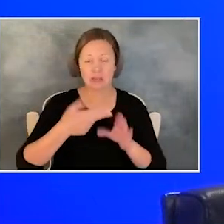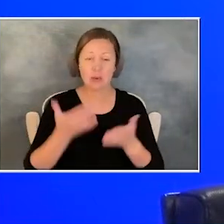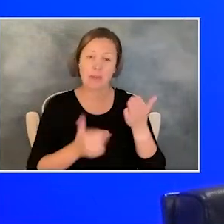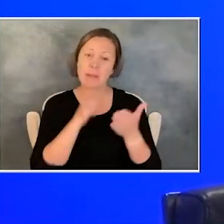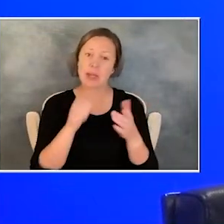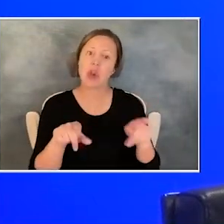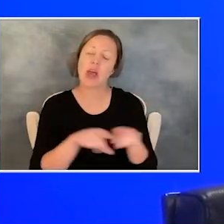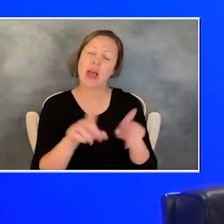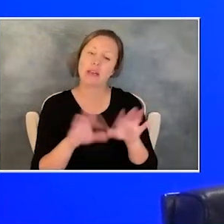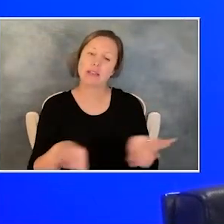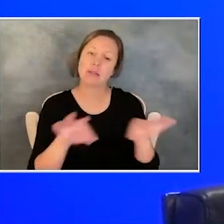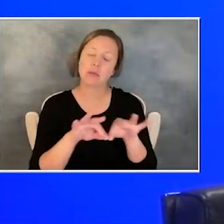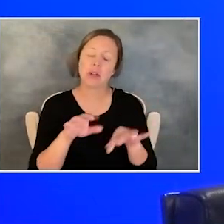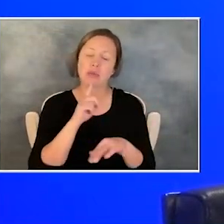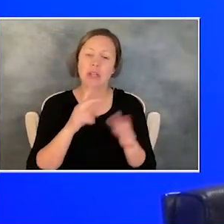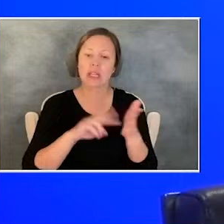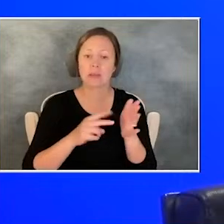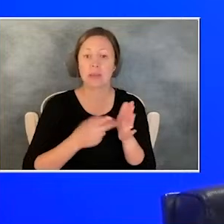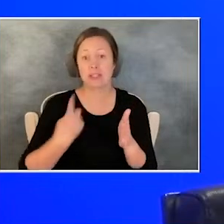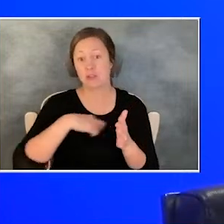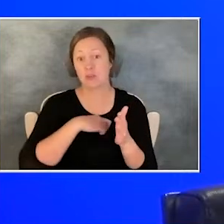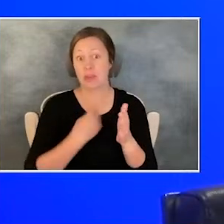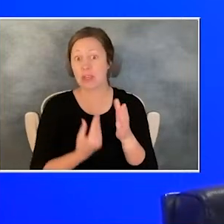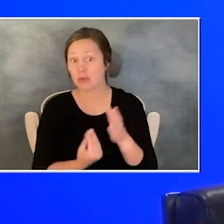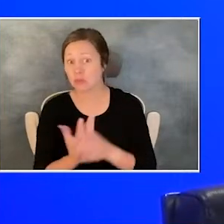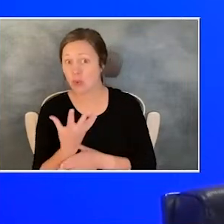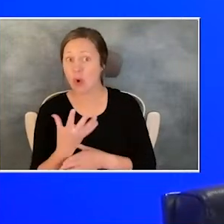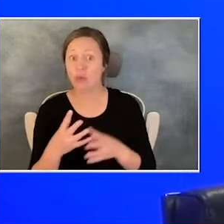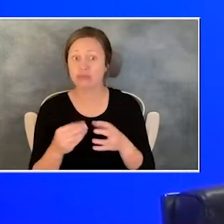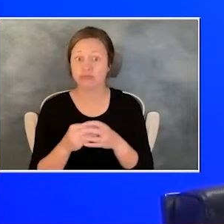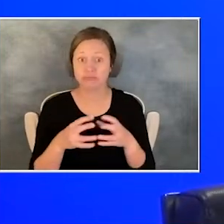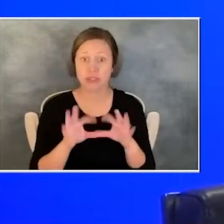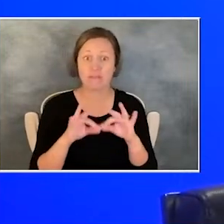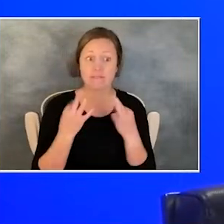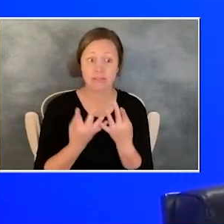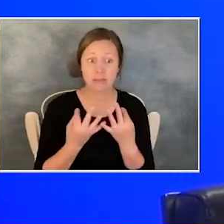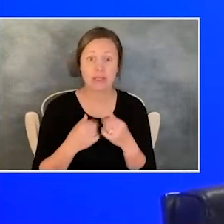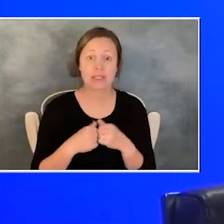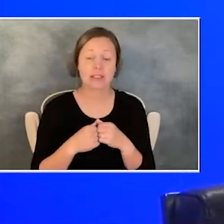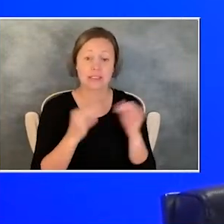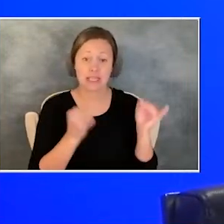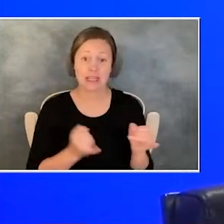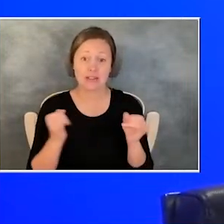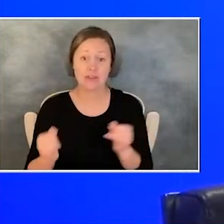so we grow as families, we grow as individuals.